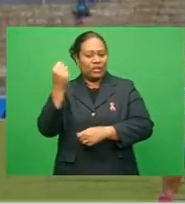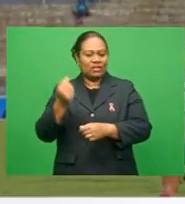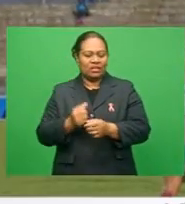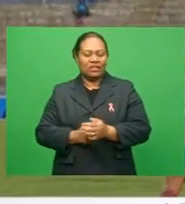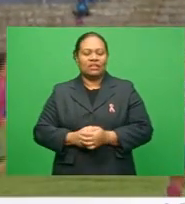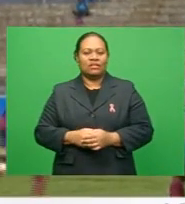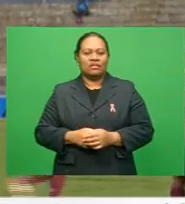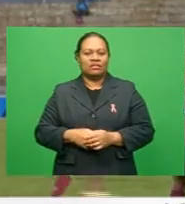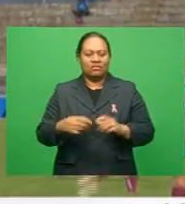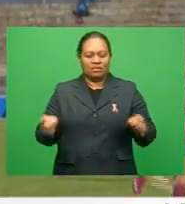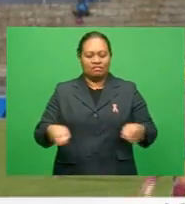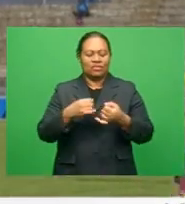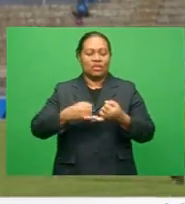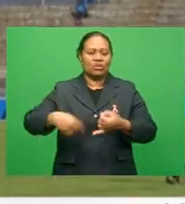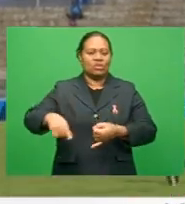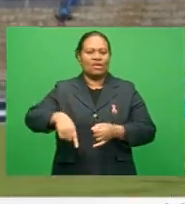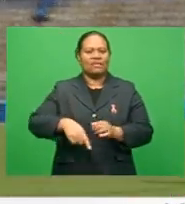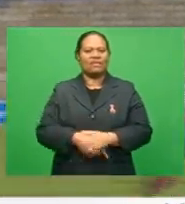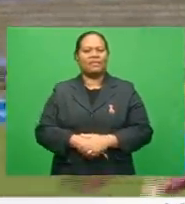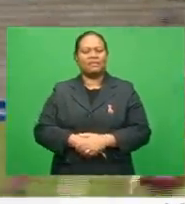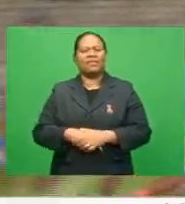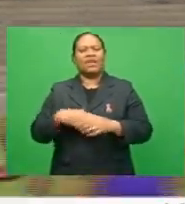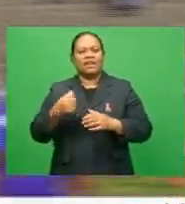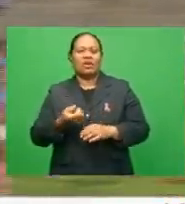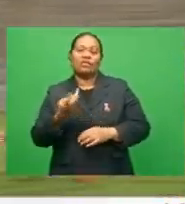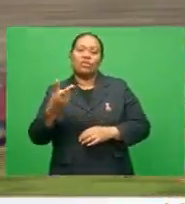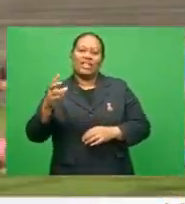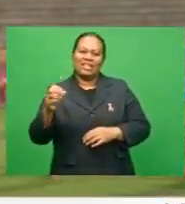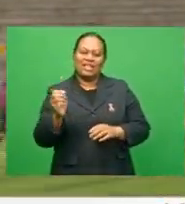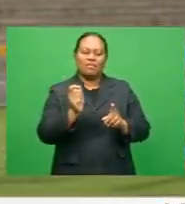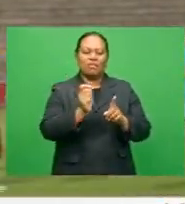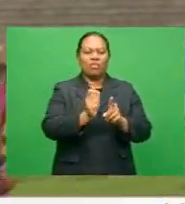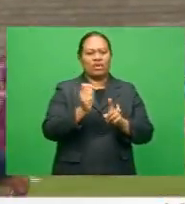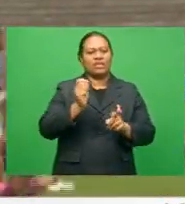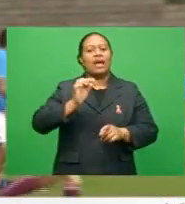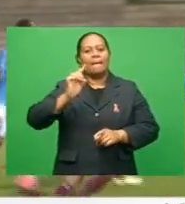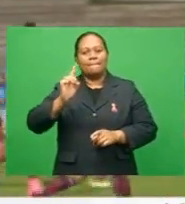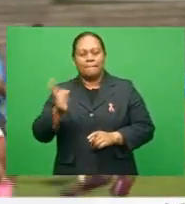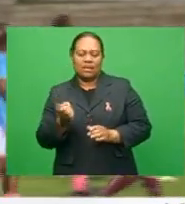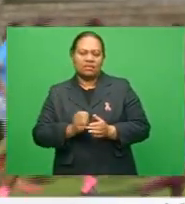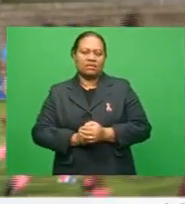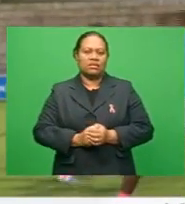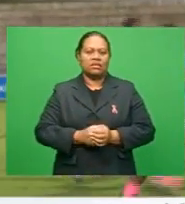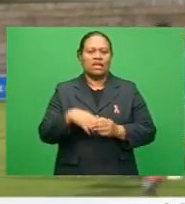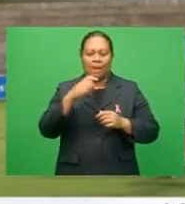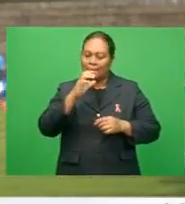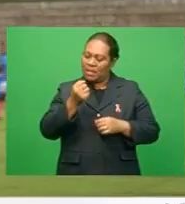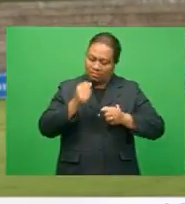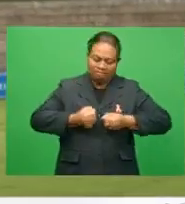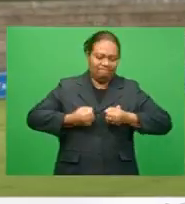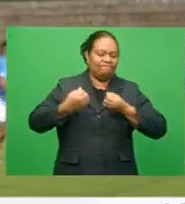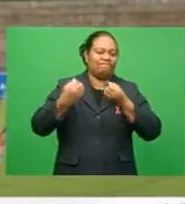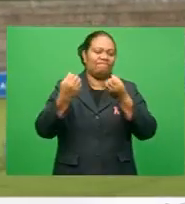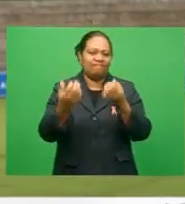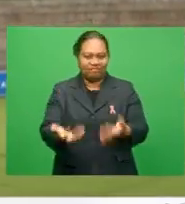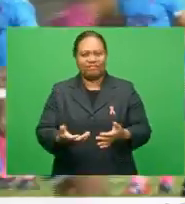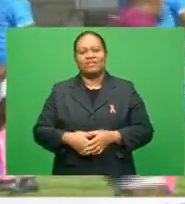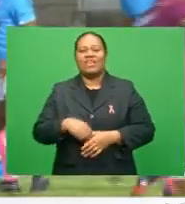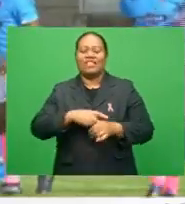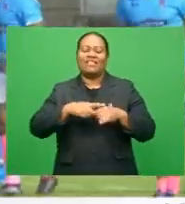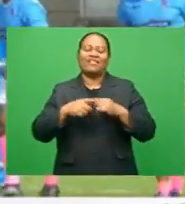The Sugar City side now has 20 points in the competition standings, but they will still give their all against Nandronga in the final